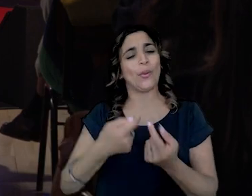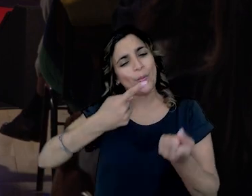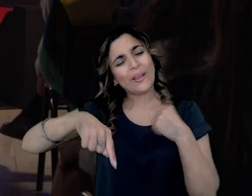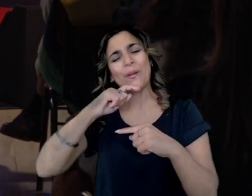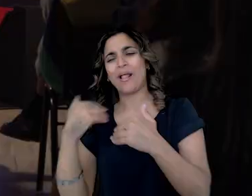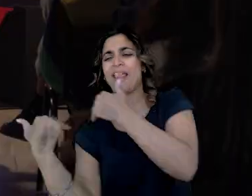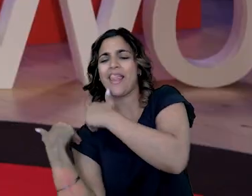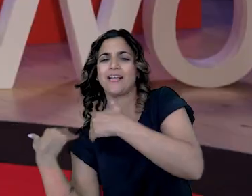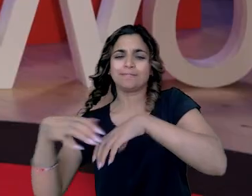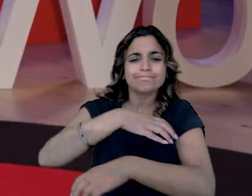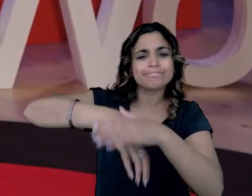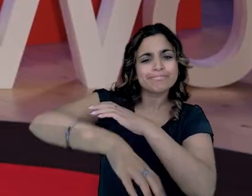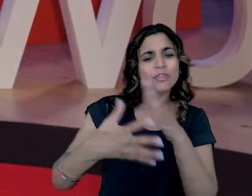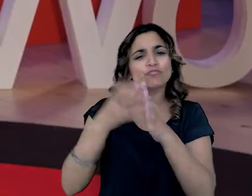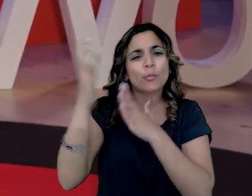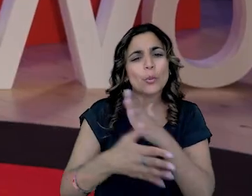not put in place